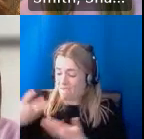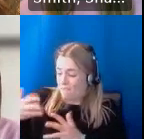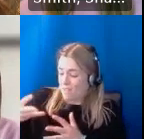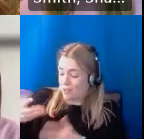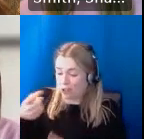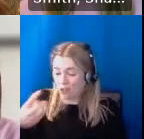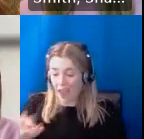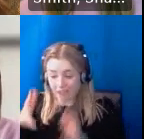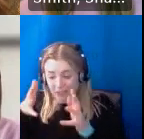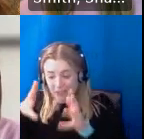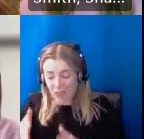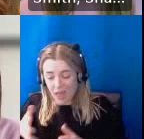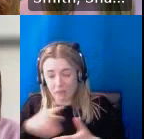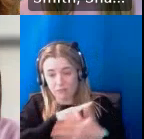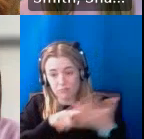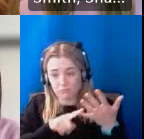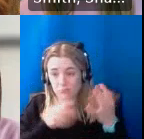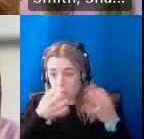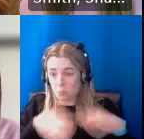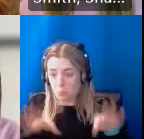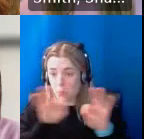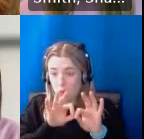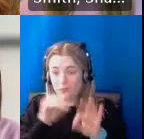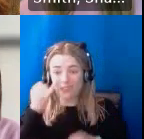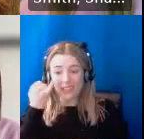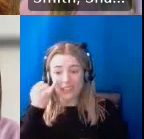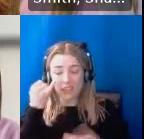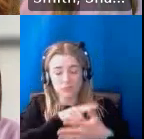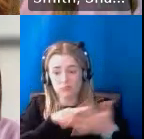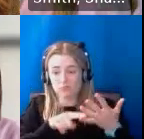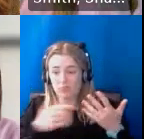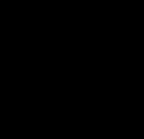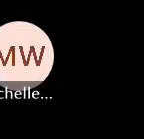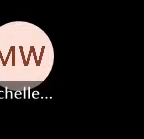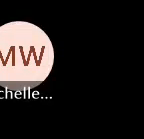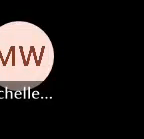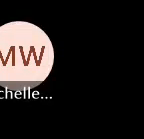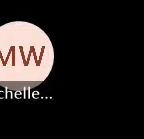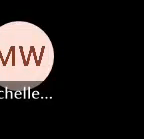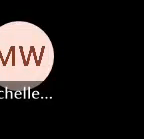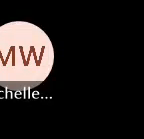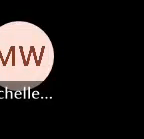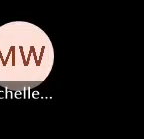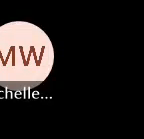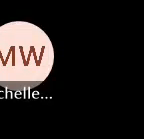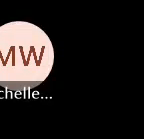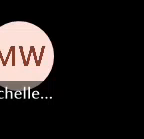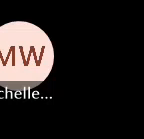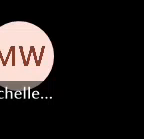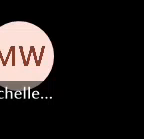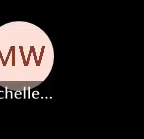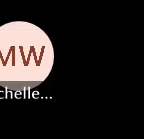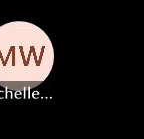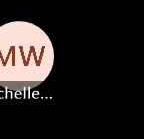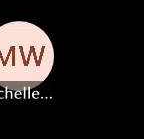important. And if anyone wants to share anything, you may share. Not necessary.